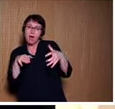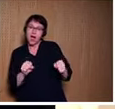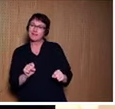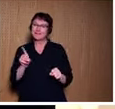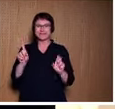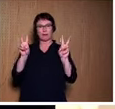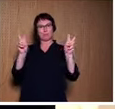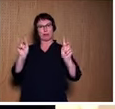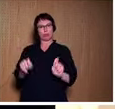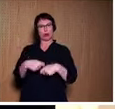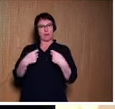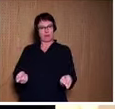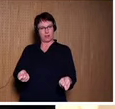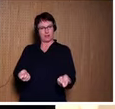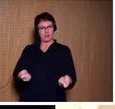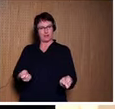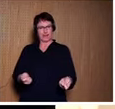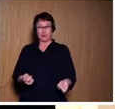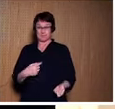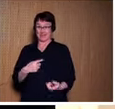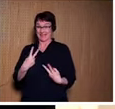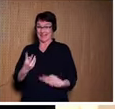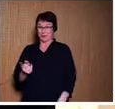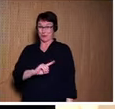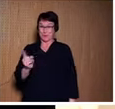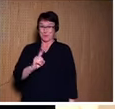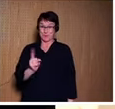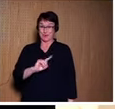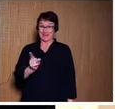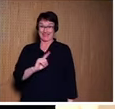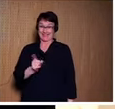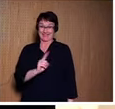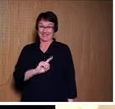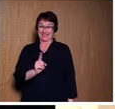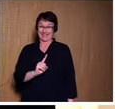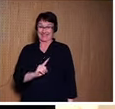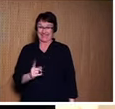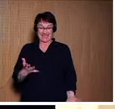normal, or universal. There is ample evidence